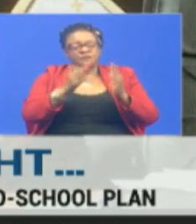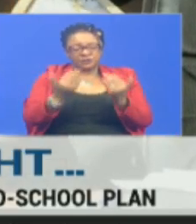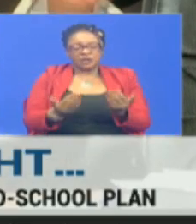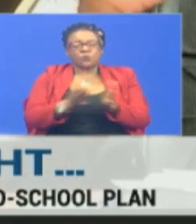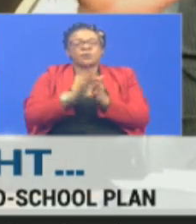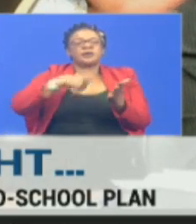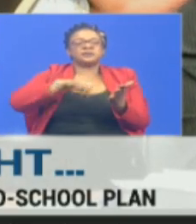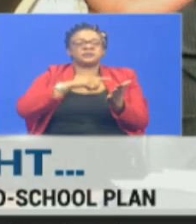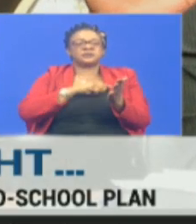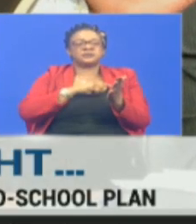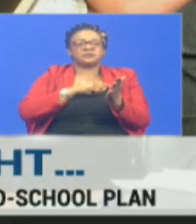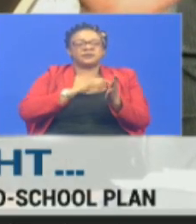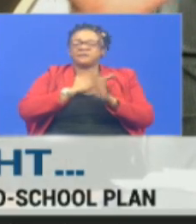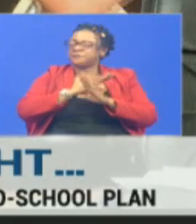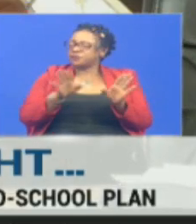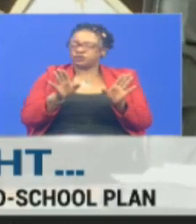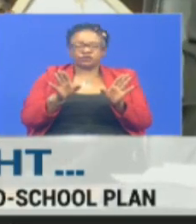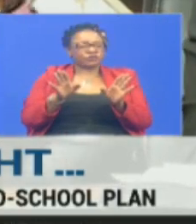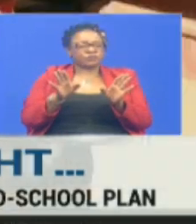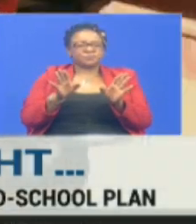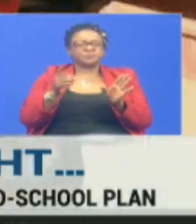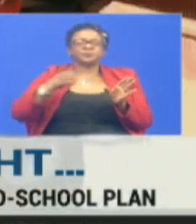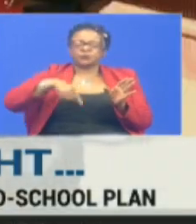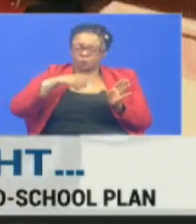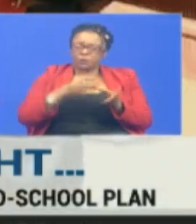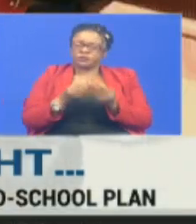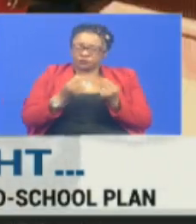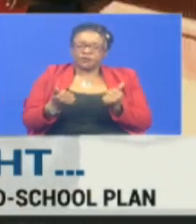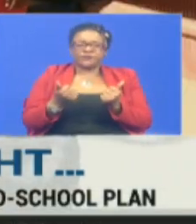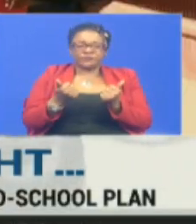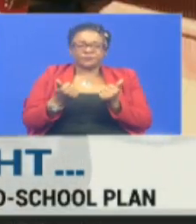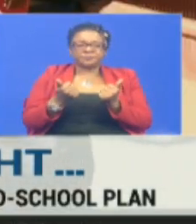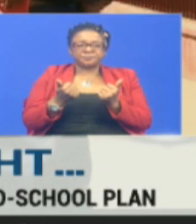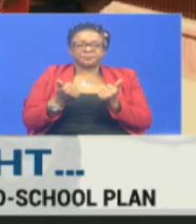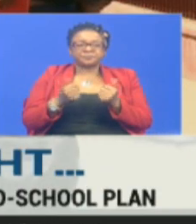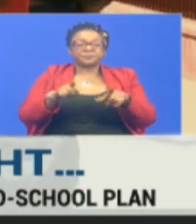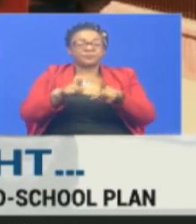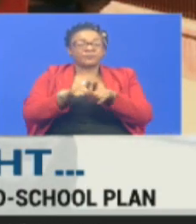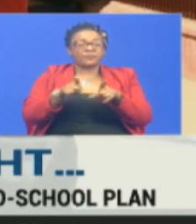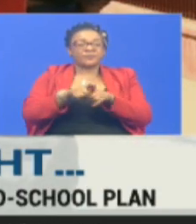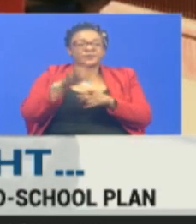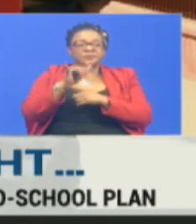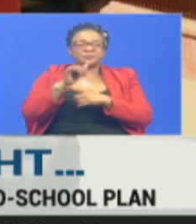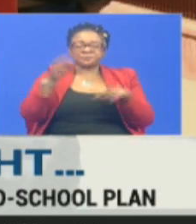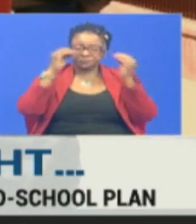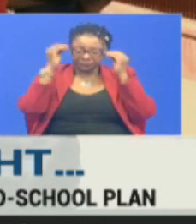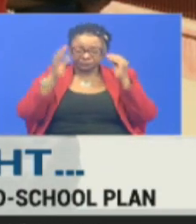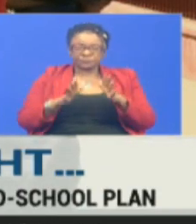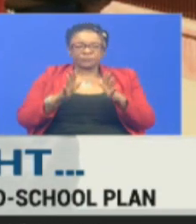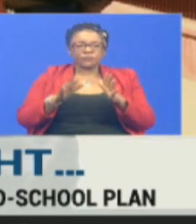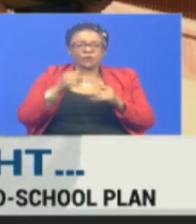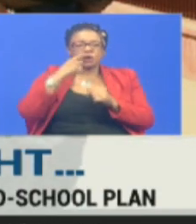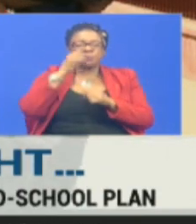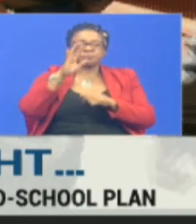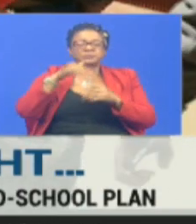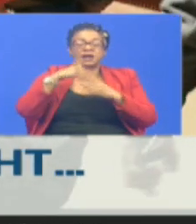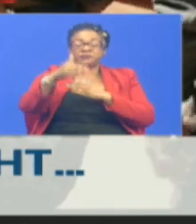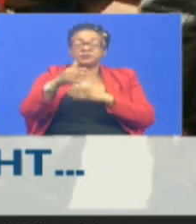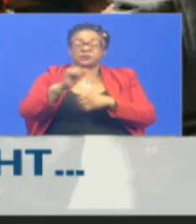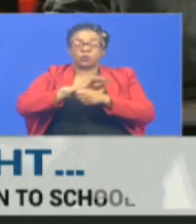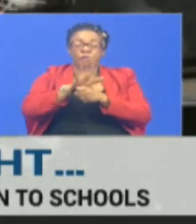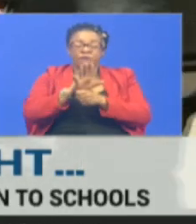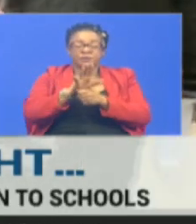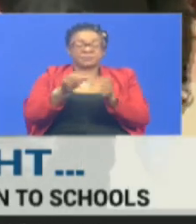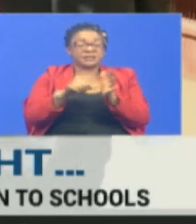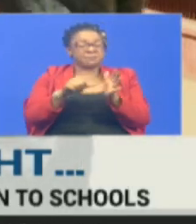The rest we will be able to handle. While the state retreated students to their homes after the COVID-19 pandemic